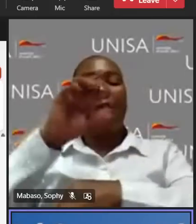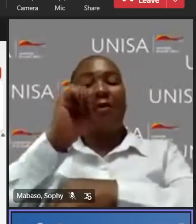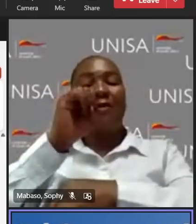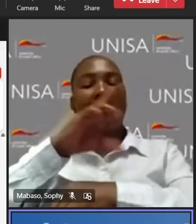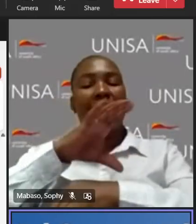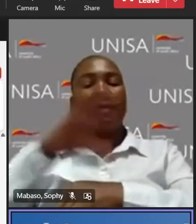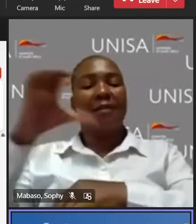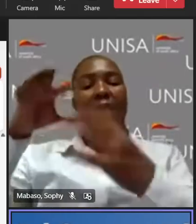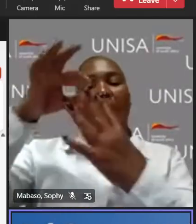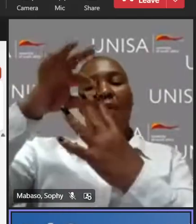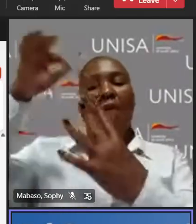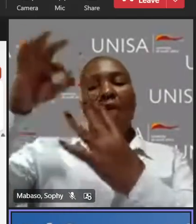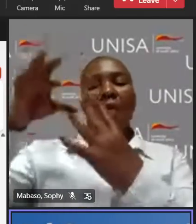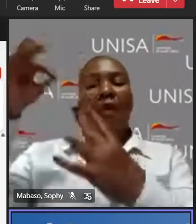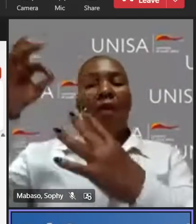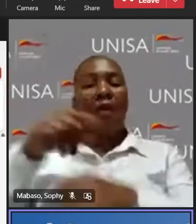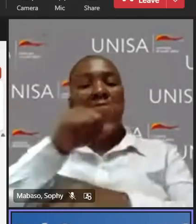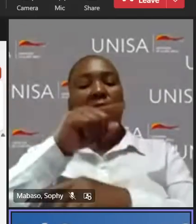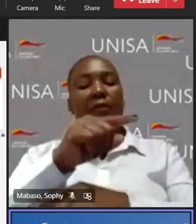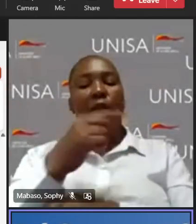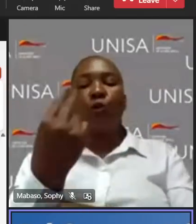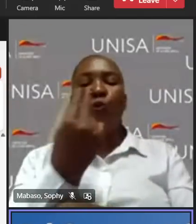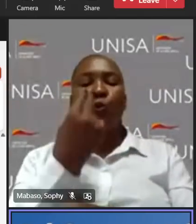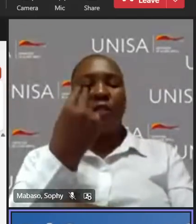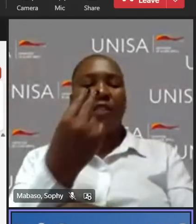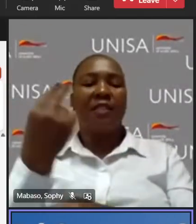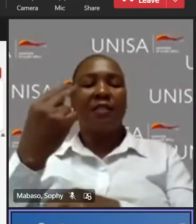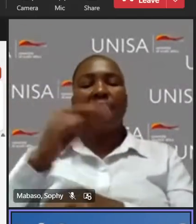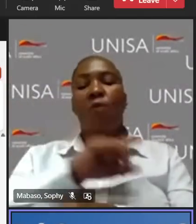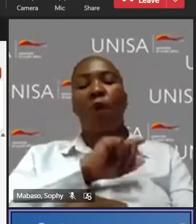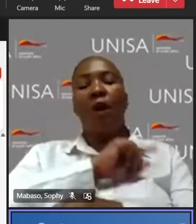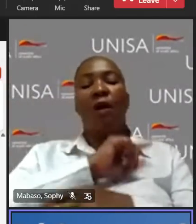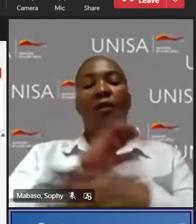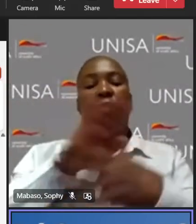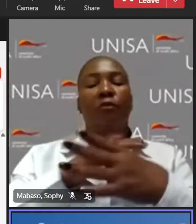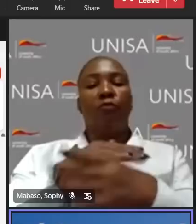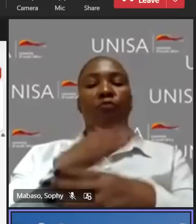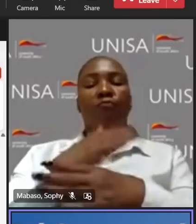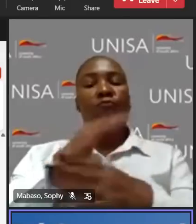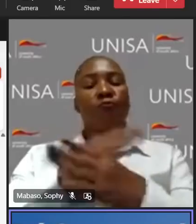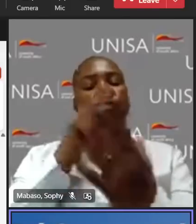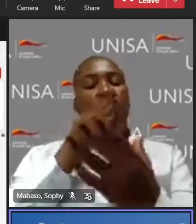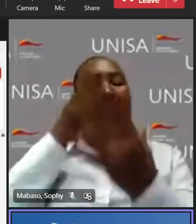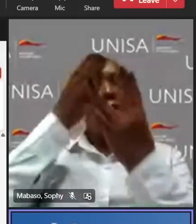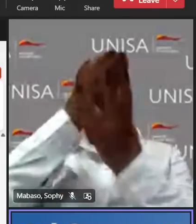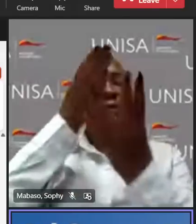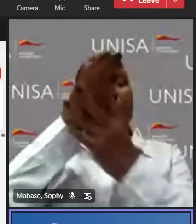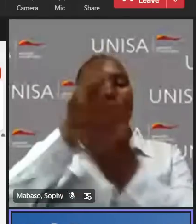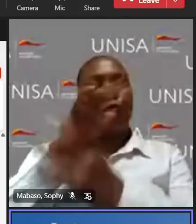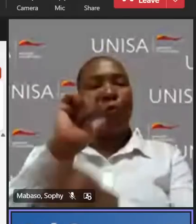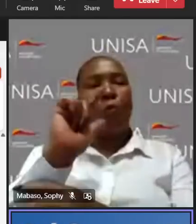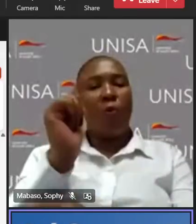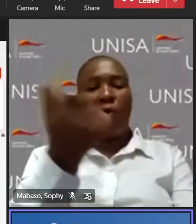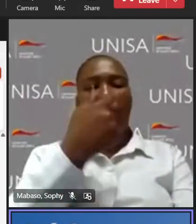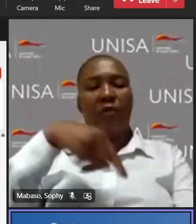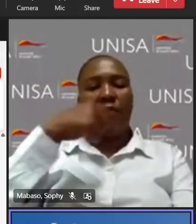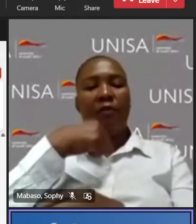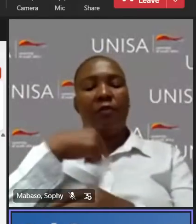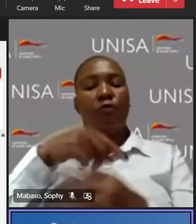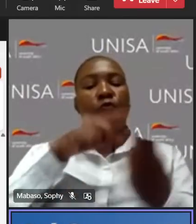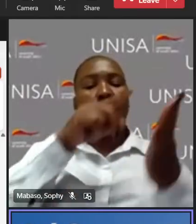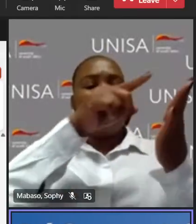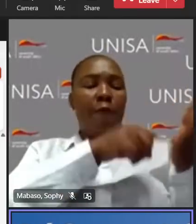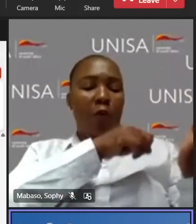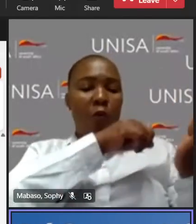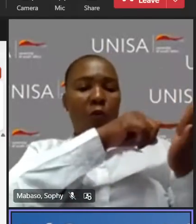is also very unique. And we want to ensure access for everybody to vote,